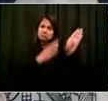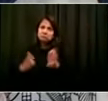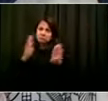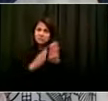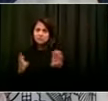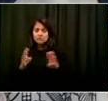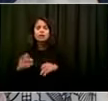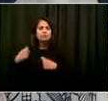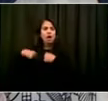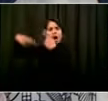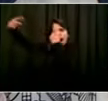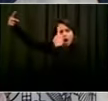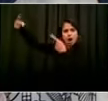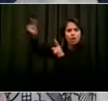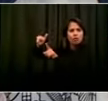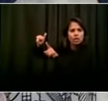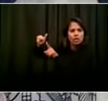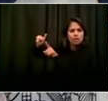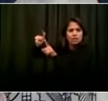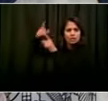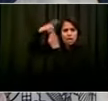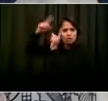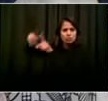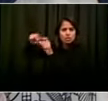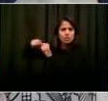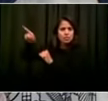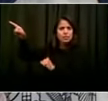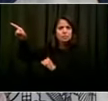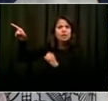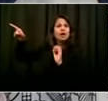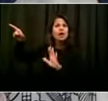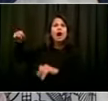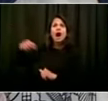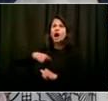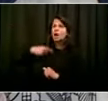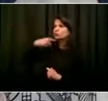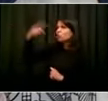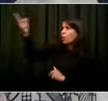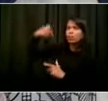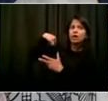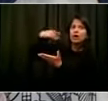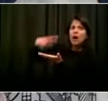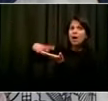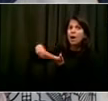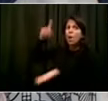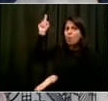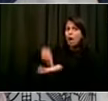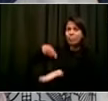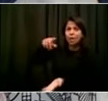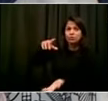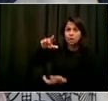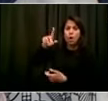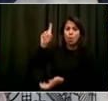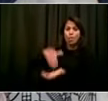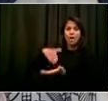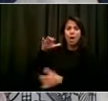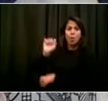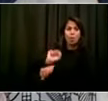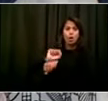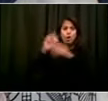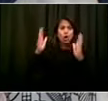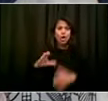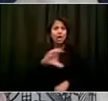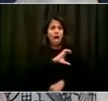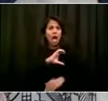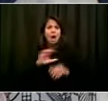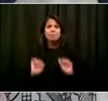personnel out throughout the week, last week, doing enforcement rigorously. Look, what again I hope the state will agree to